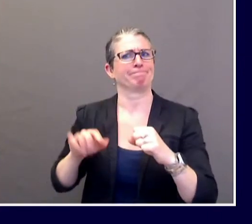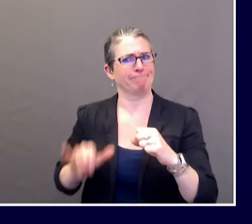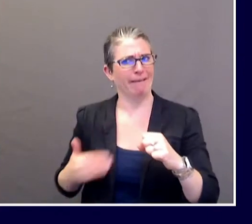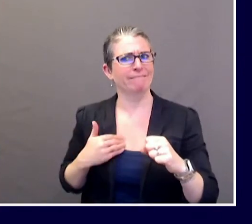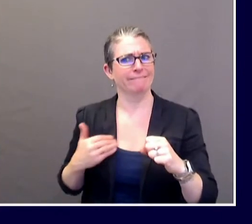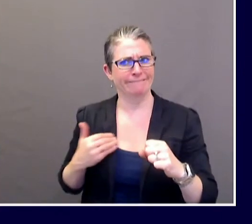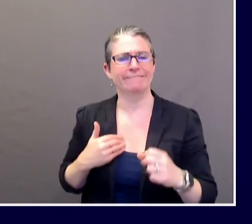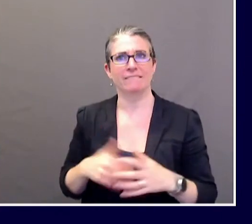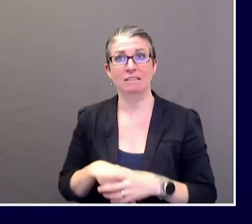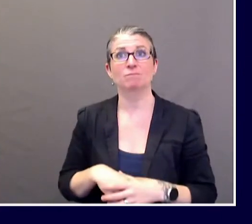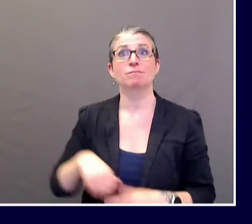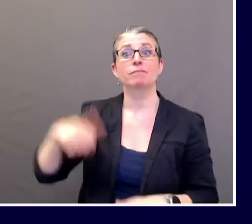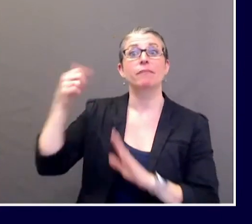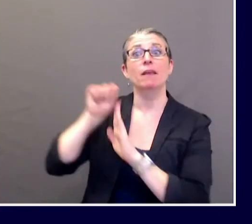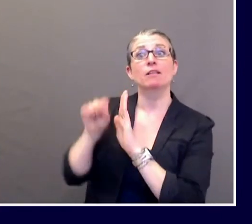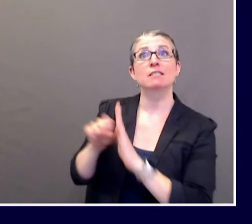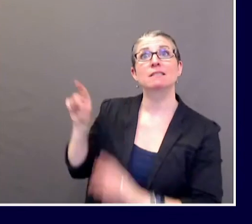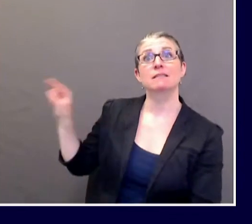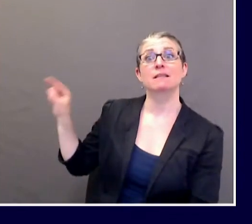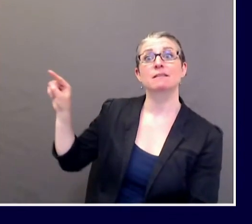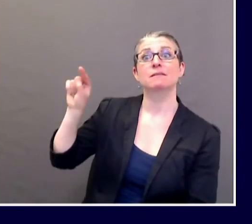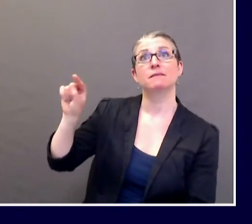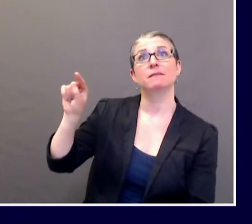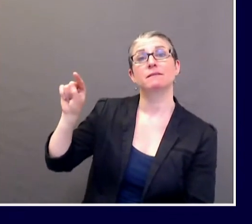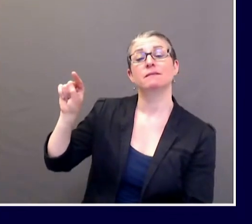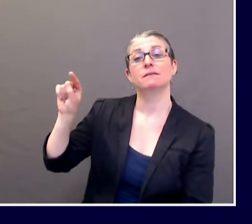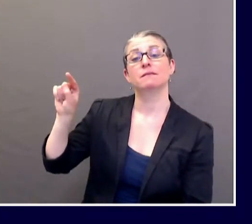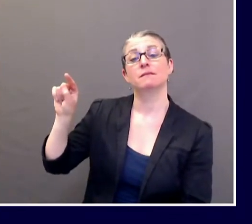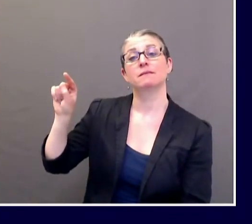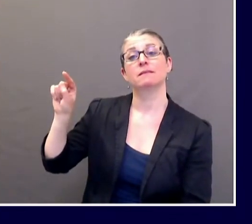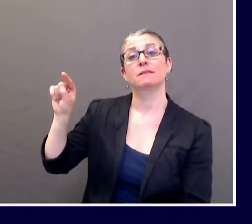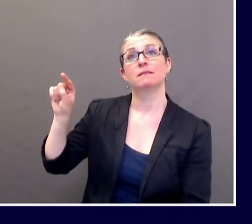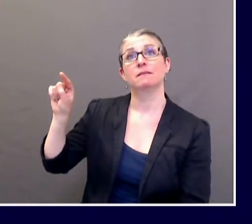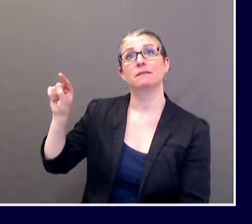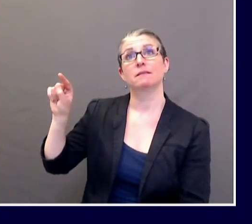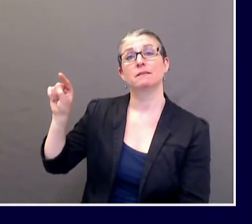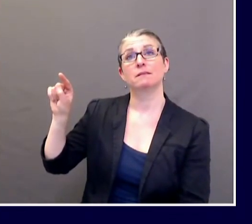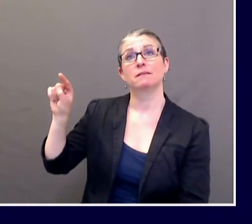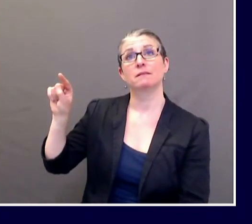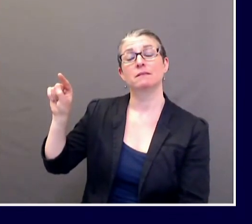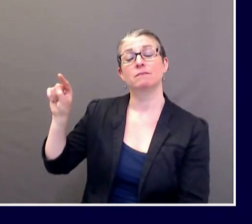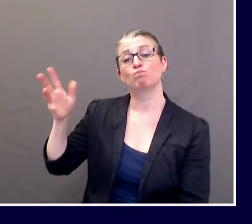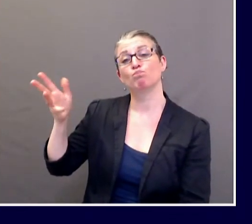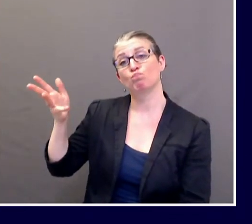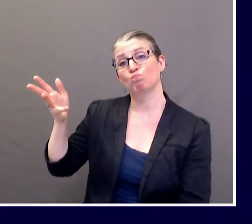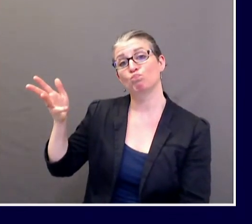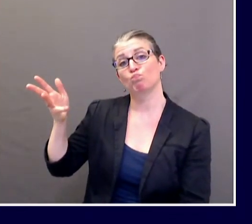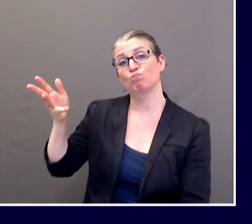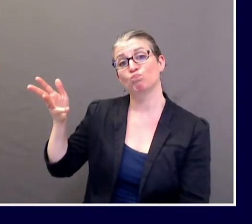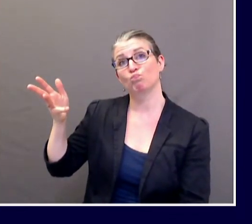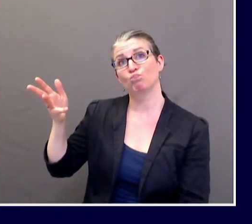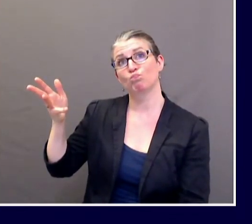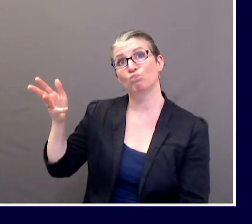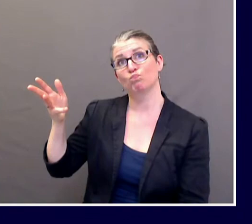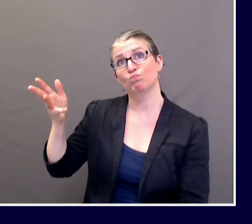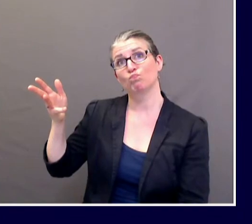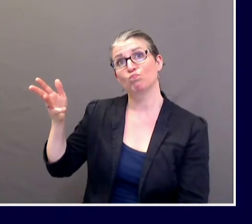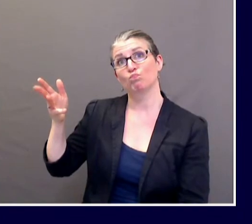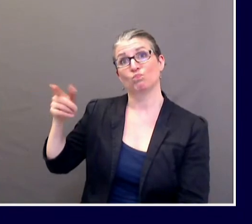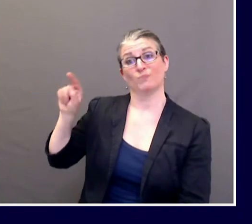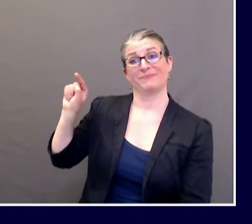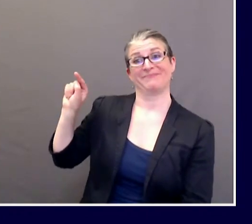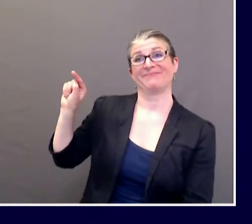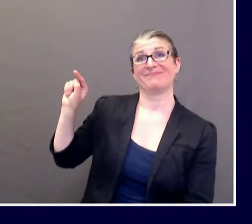we're looking at is, again, they're predominantly the percentage of all of their new cases that are